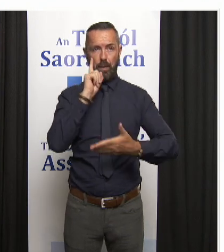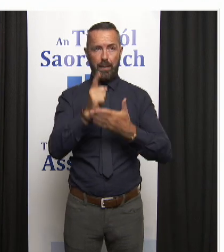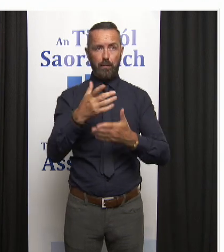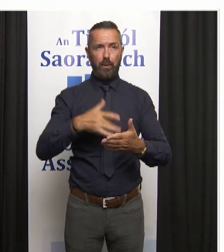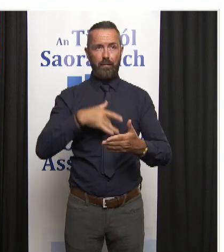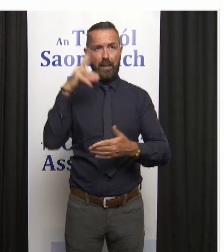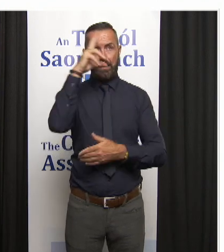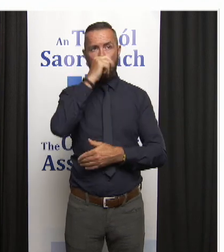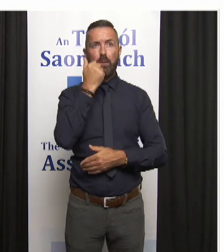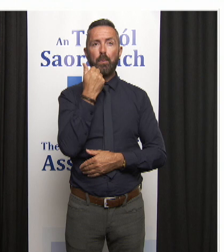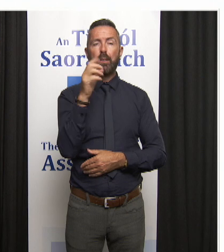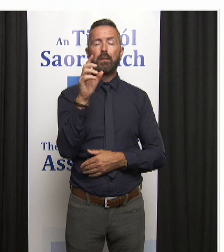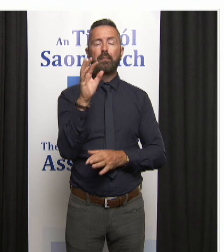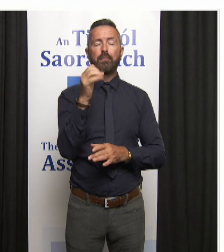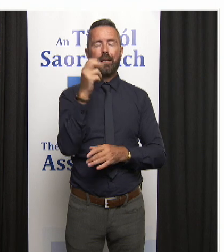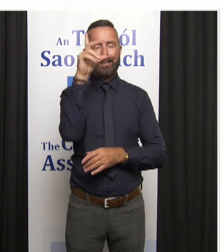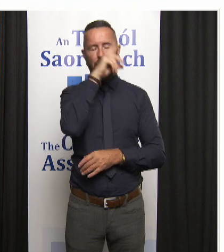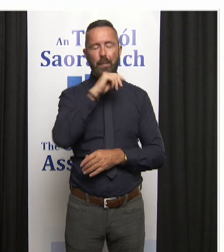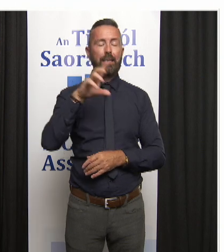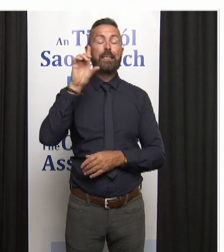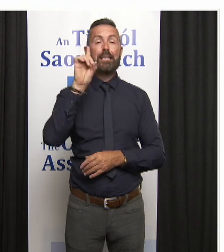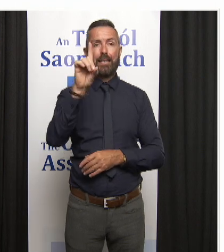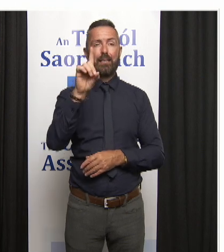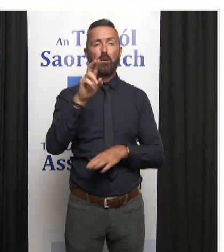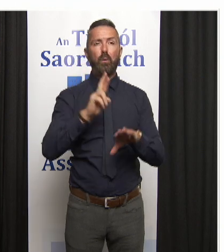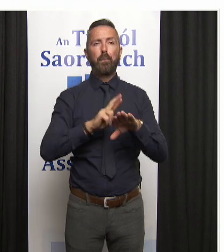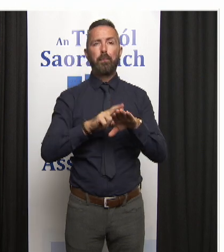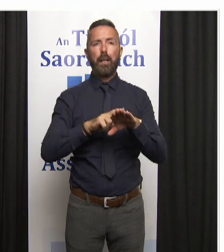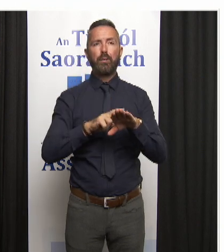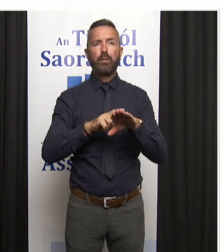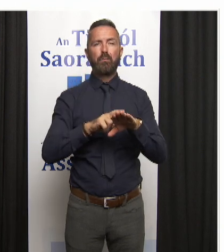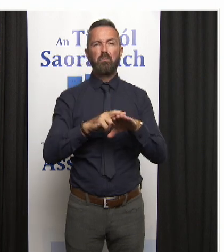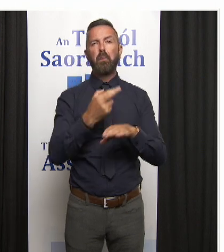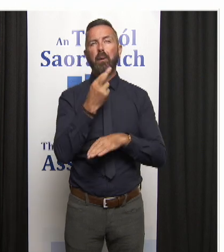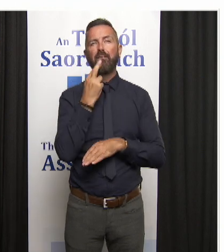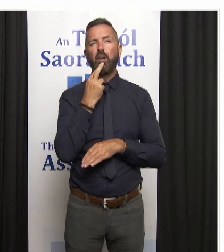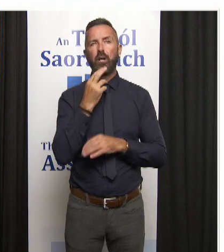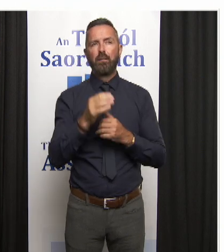example D was preferred, although there was some discussion with regard to the other issues.